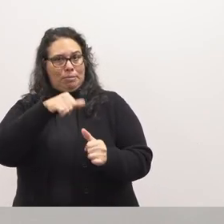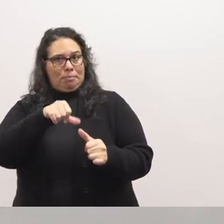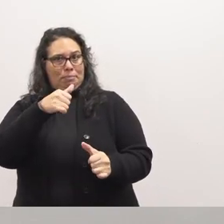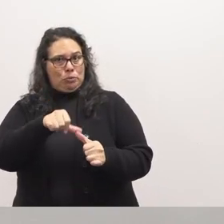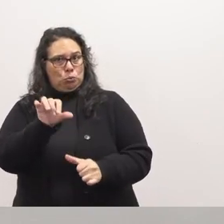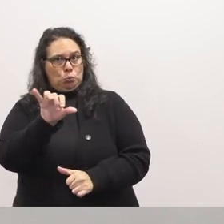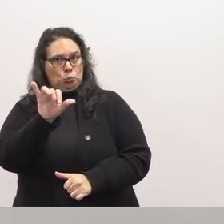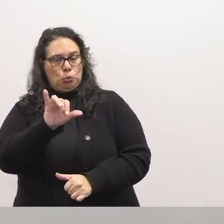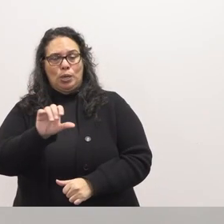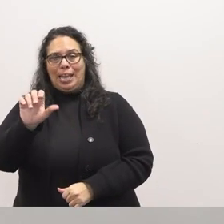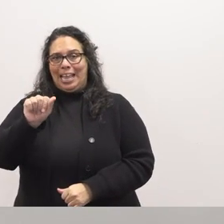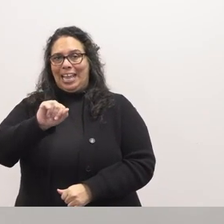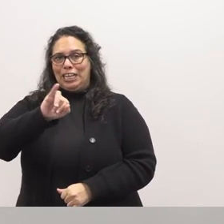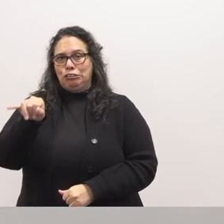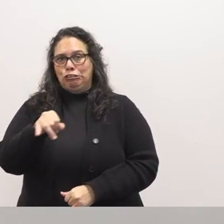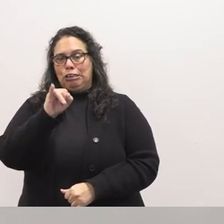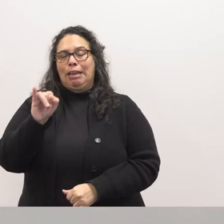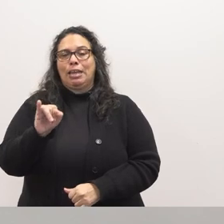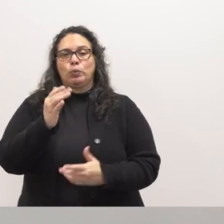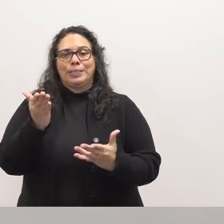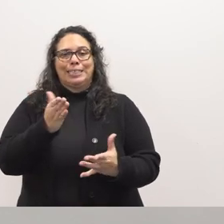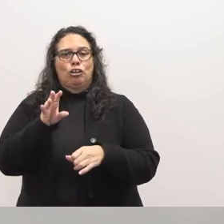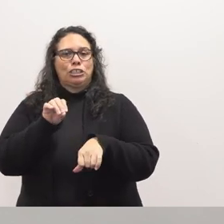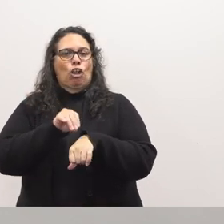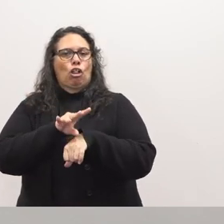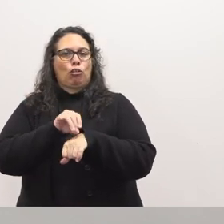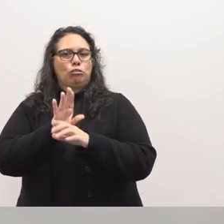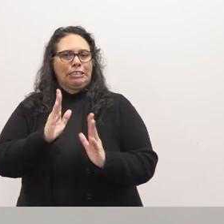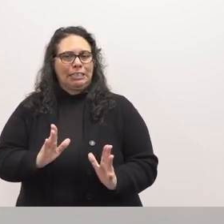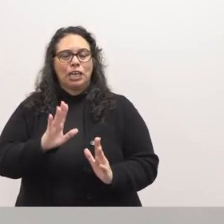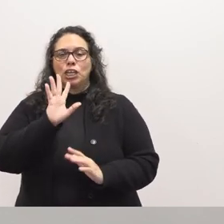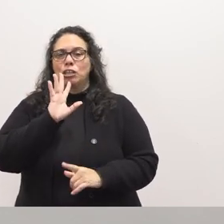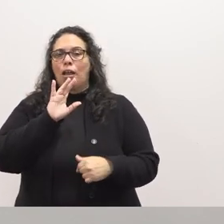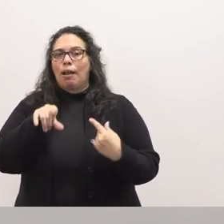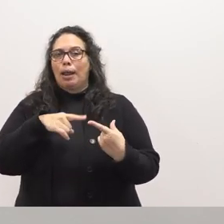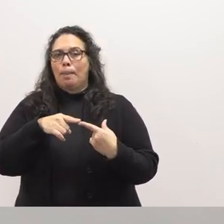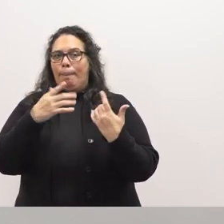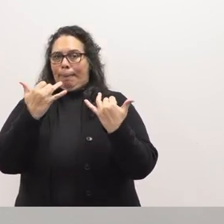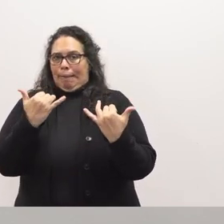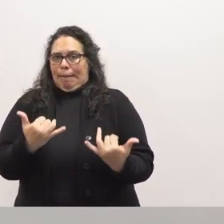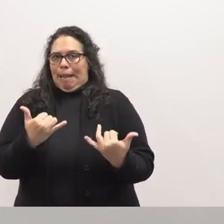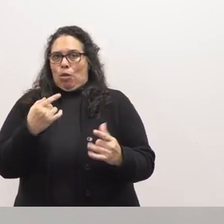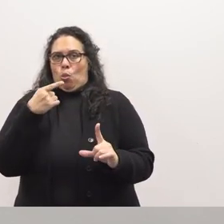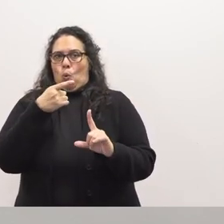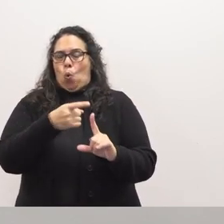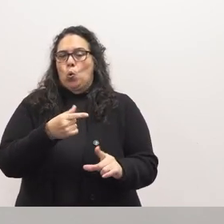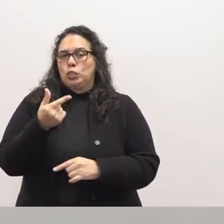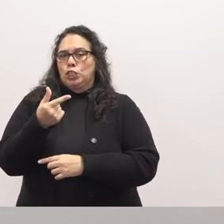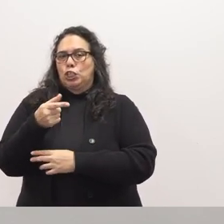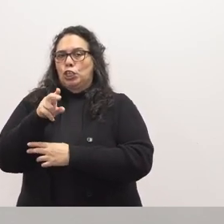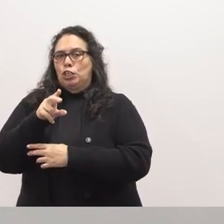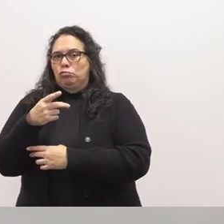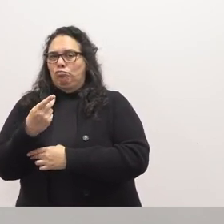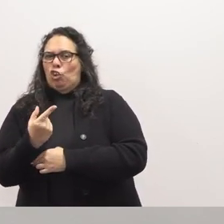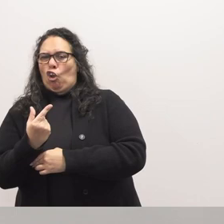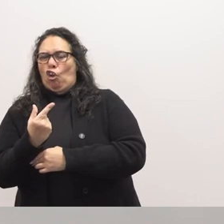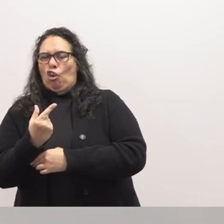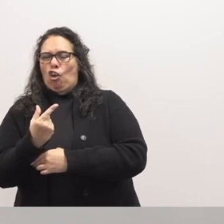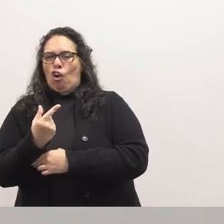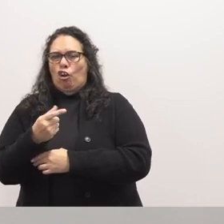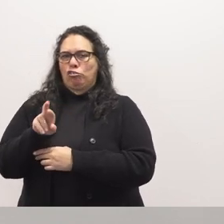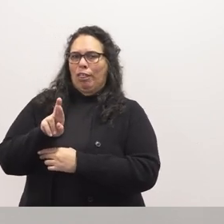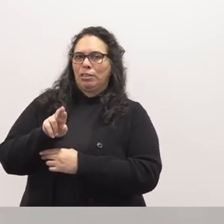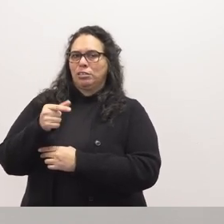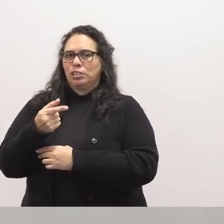recall A.J. Crabill, who was here as our consultant, talked about now that the goals and guardrails were developed, that one of the next